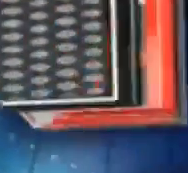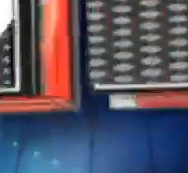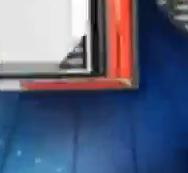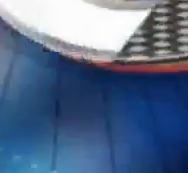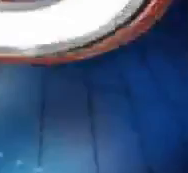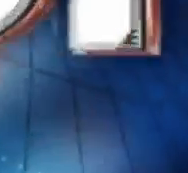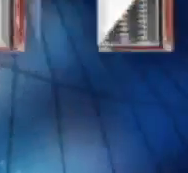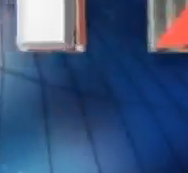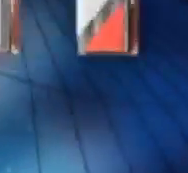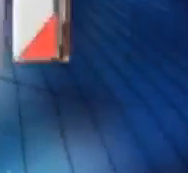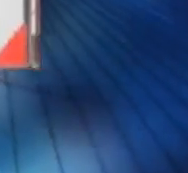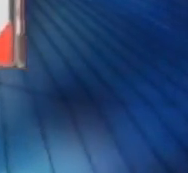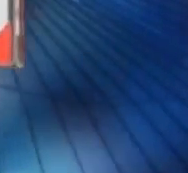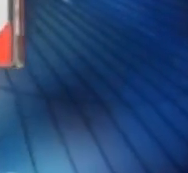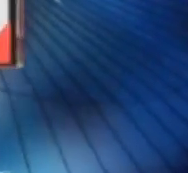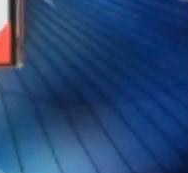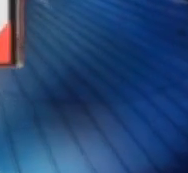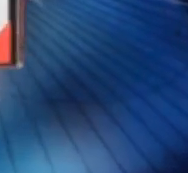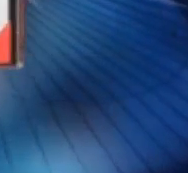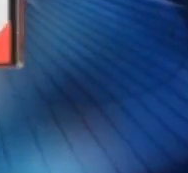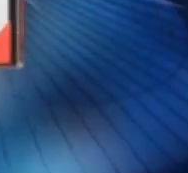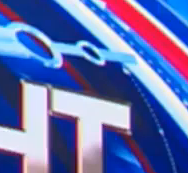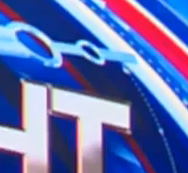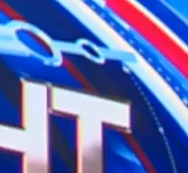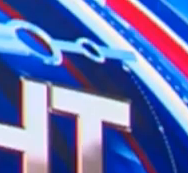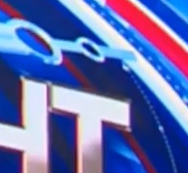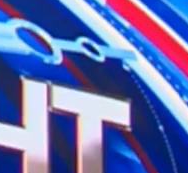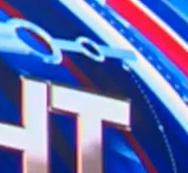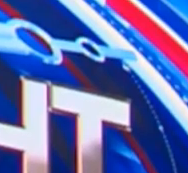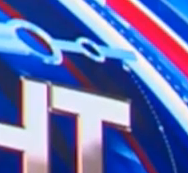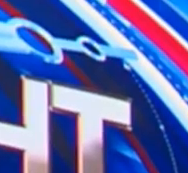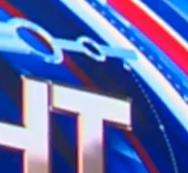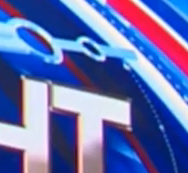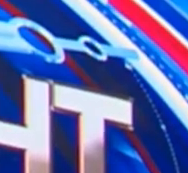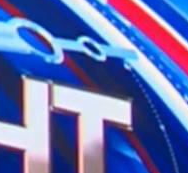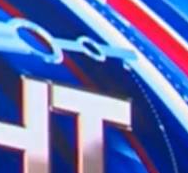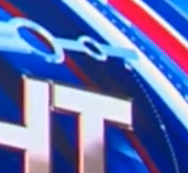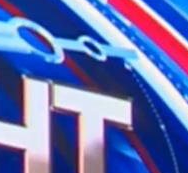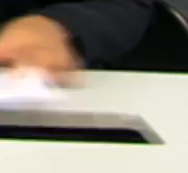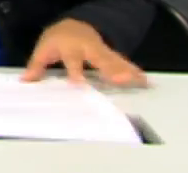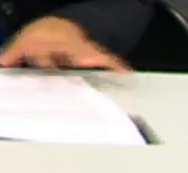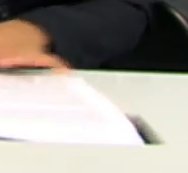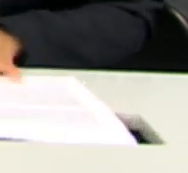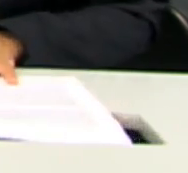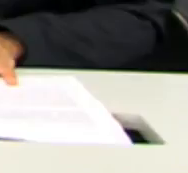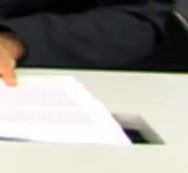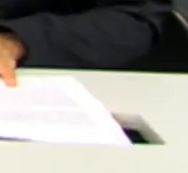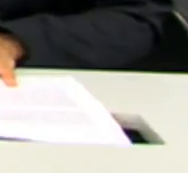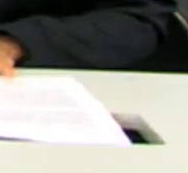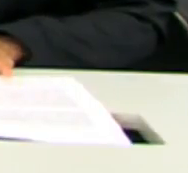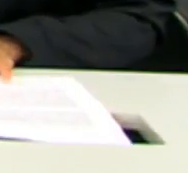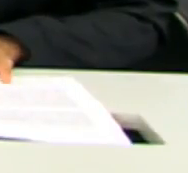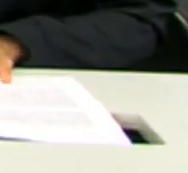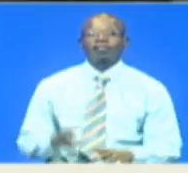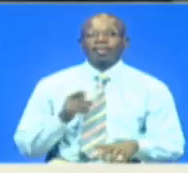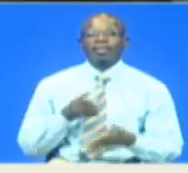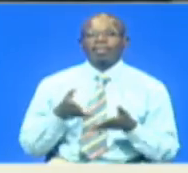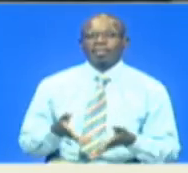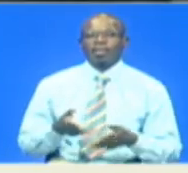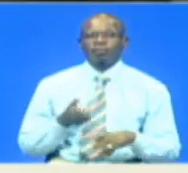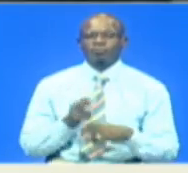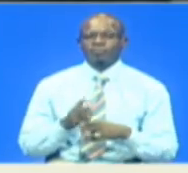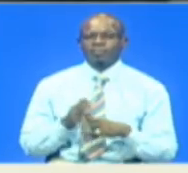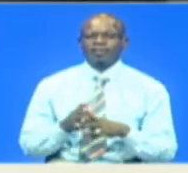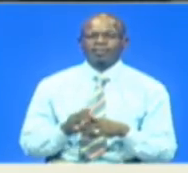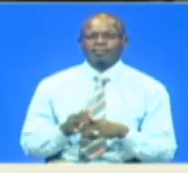NTV Tonight with Dennis Okari and Smriti Vidyarthi. It's 9 o'clock. Thanks for joining us tonight. Our